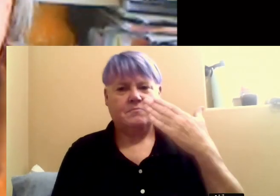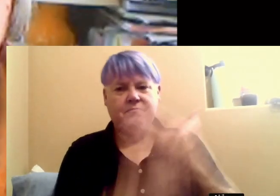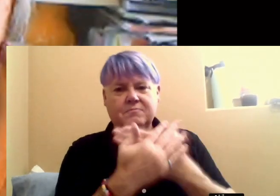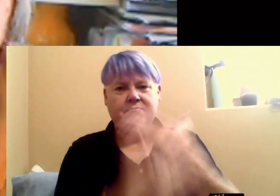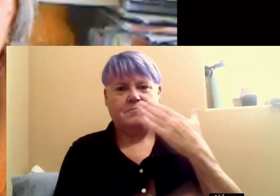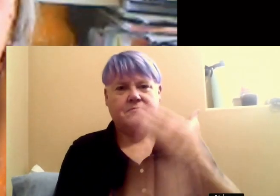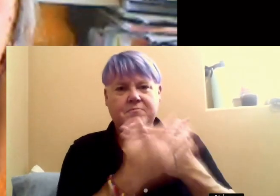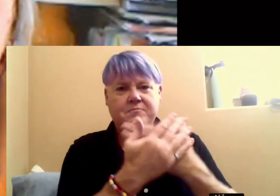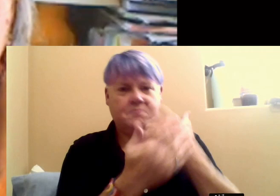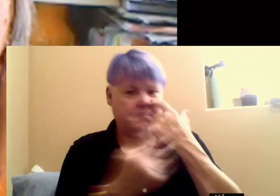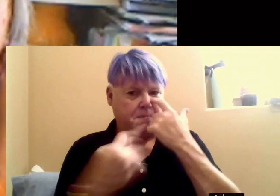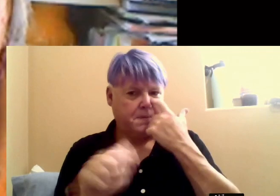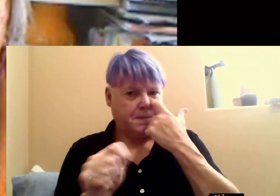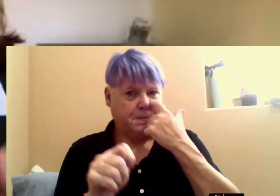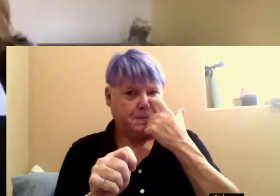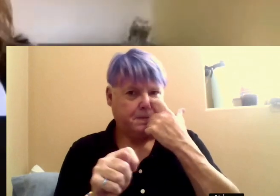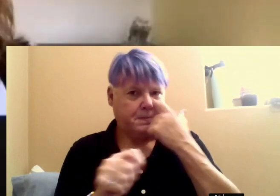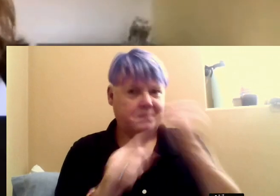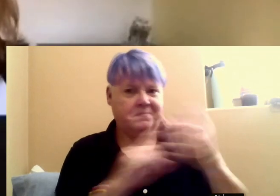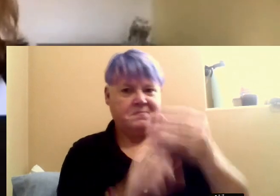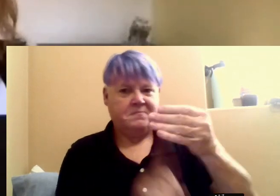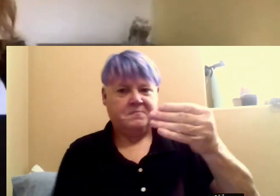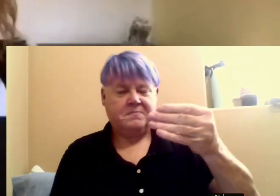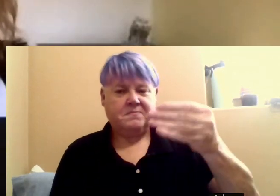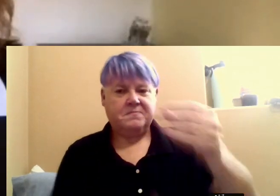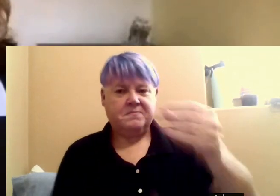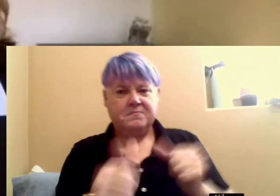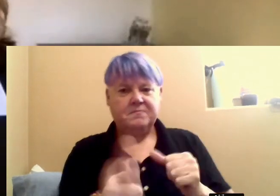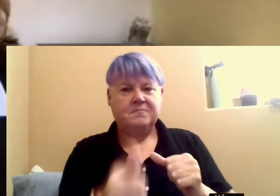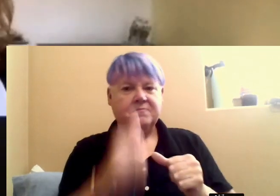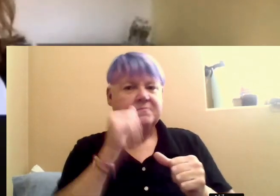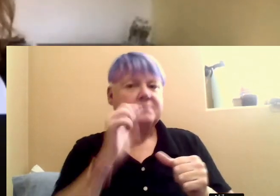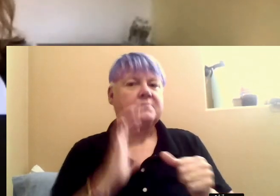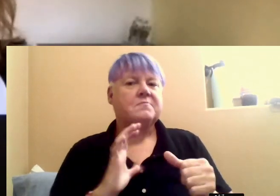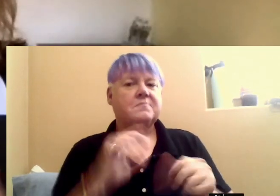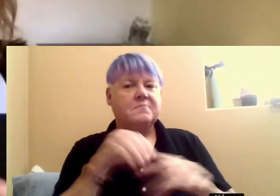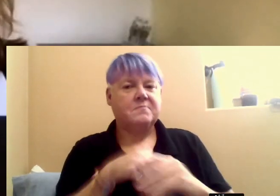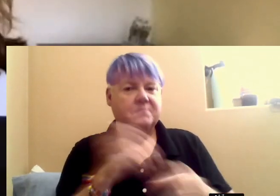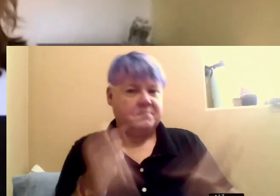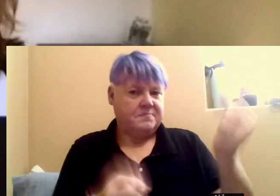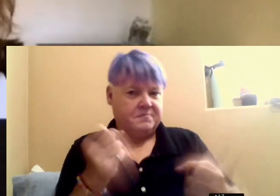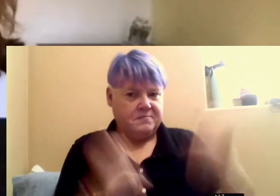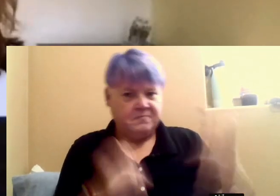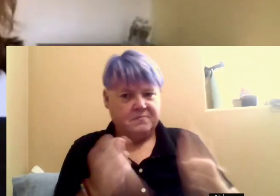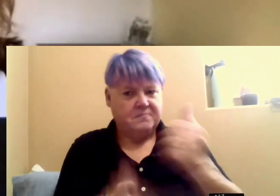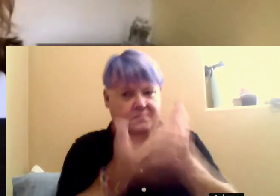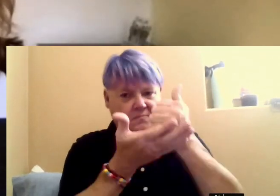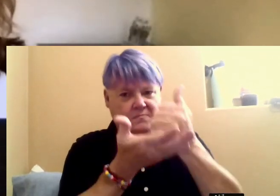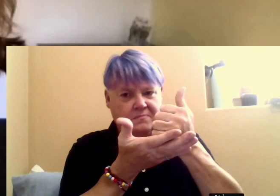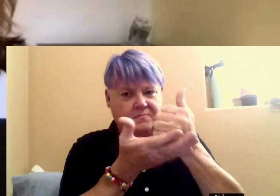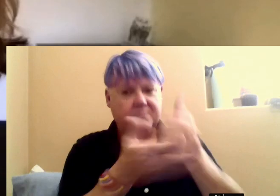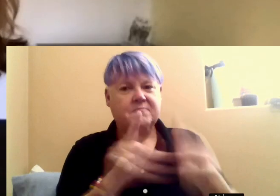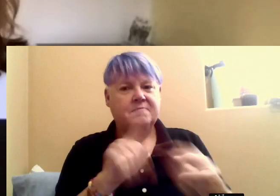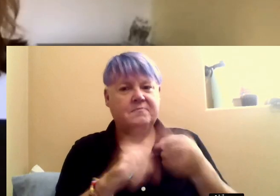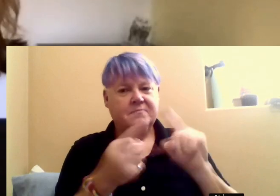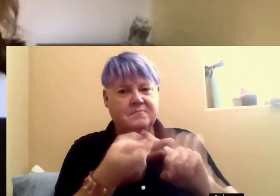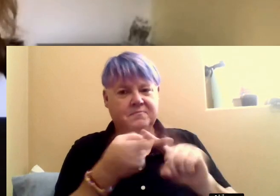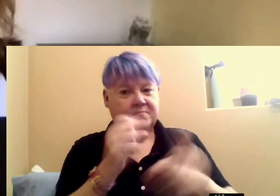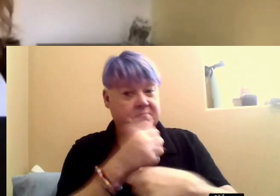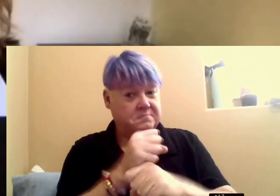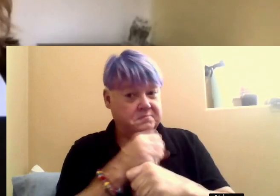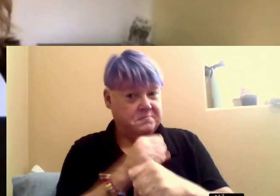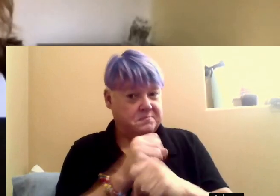attempting to drown herself. And the woman in the car intervenes, and this unlikely friendship forms,